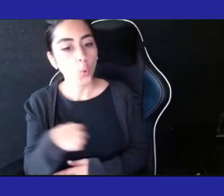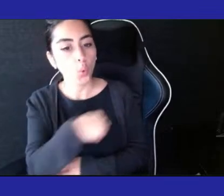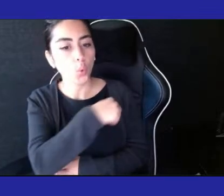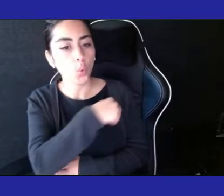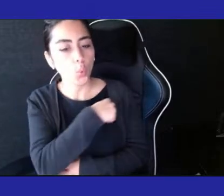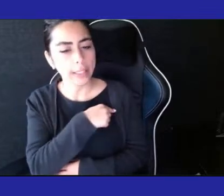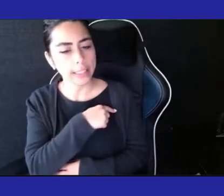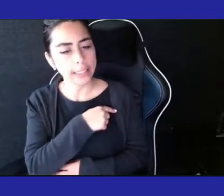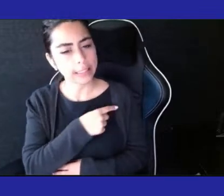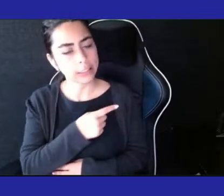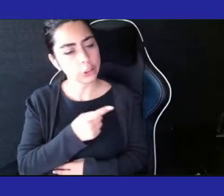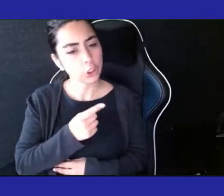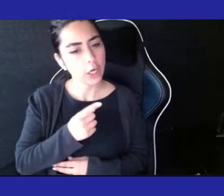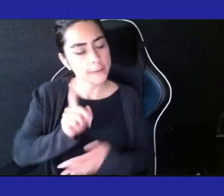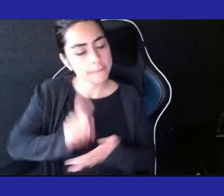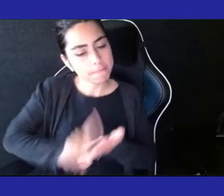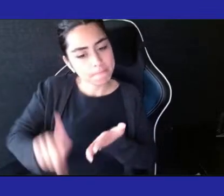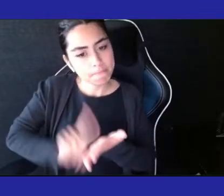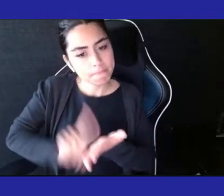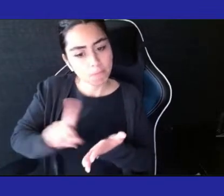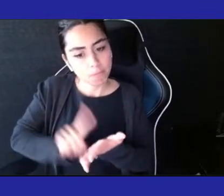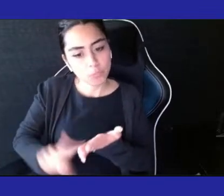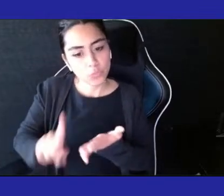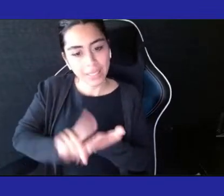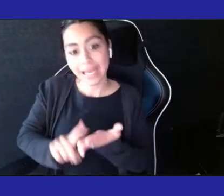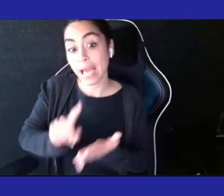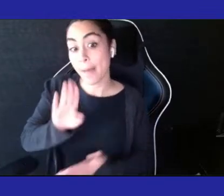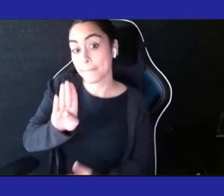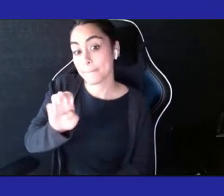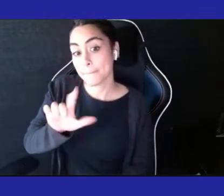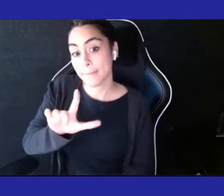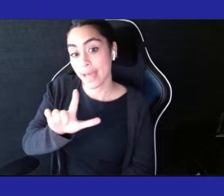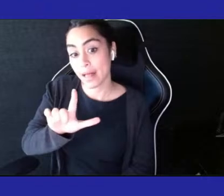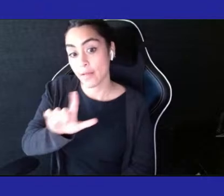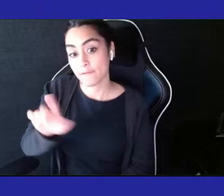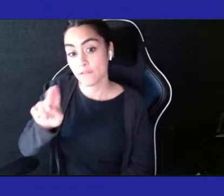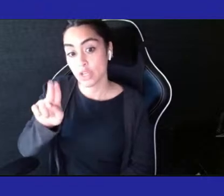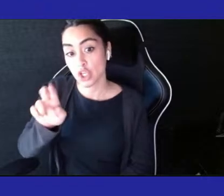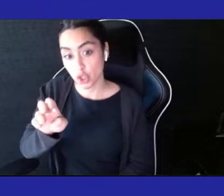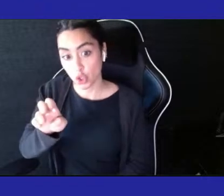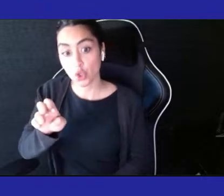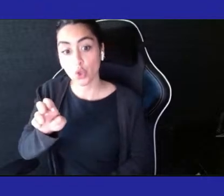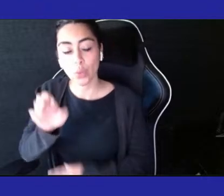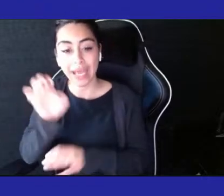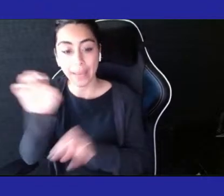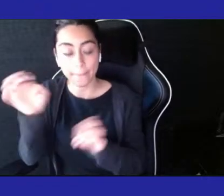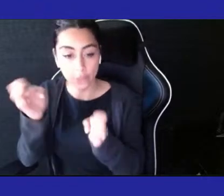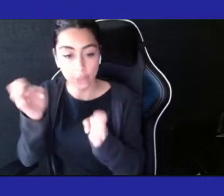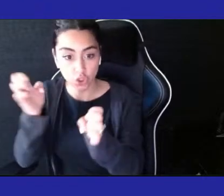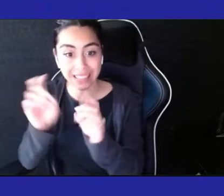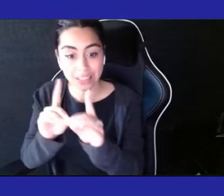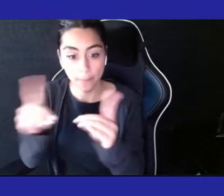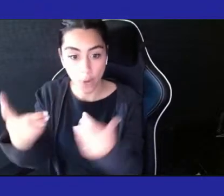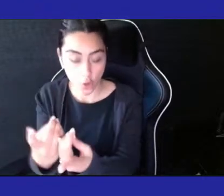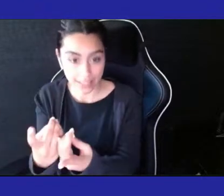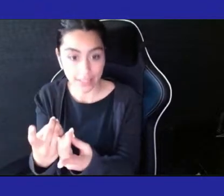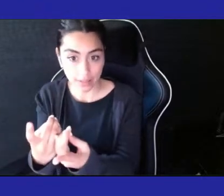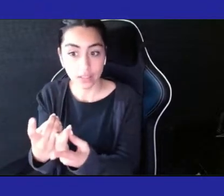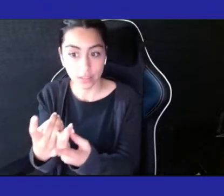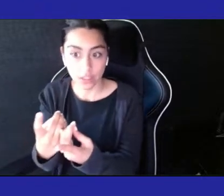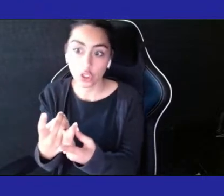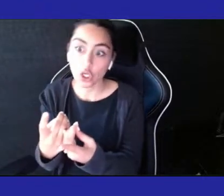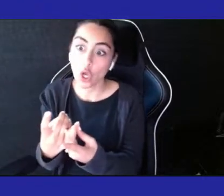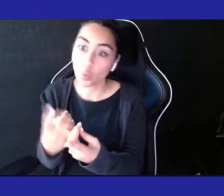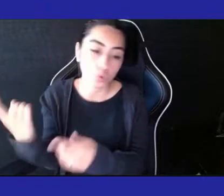Bellevue kiosks in the emergency department, so that might be another opportunity if the kiosks aren't running at 100% occupancy,